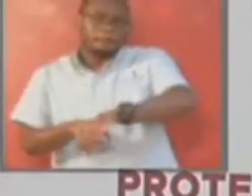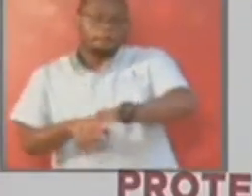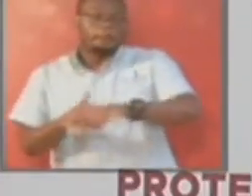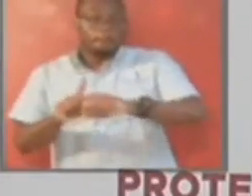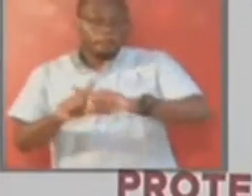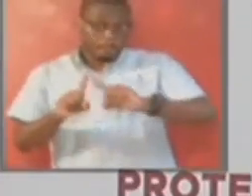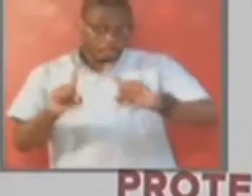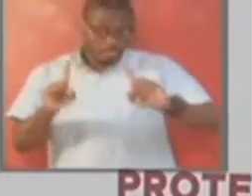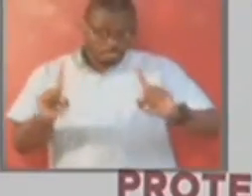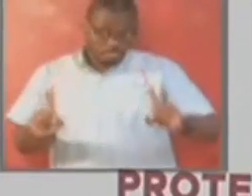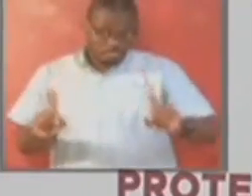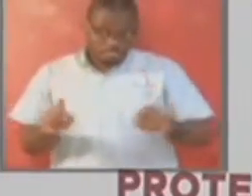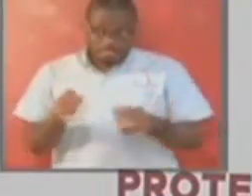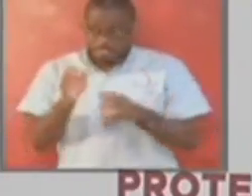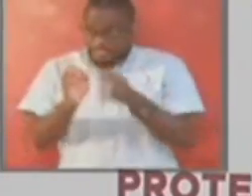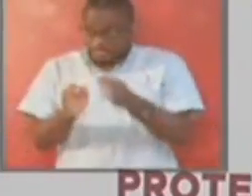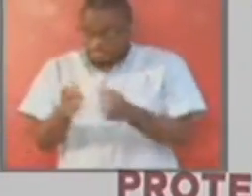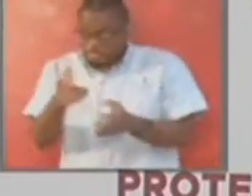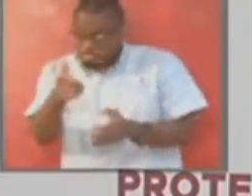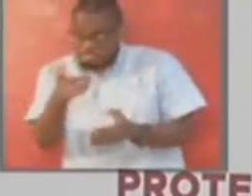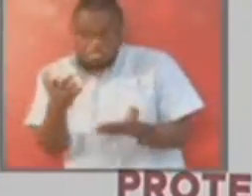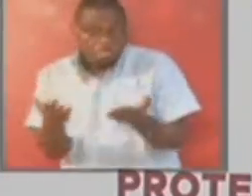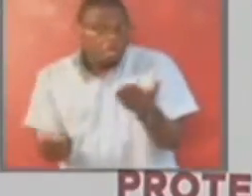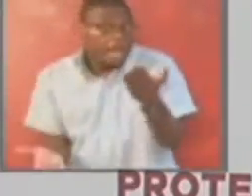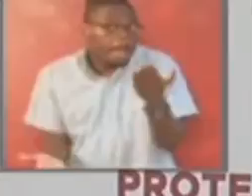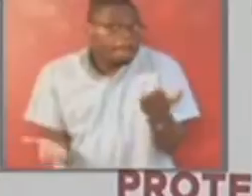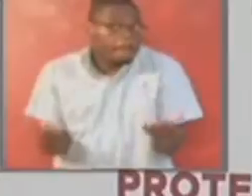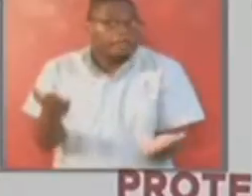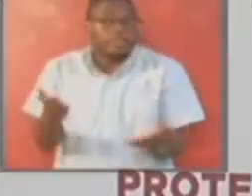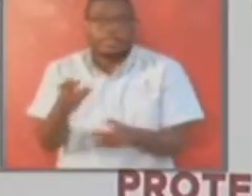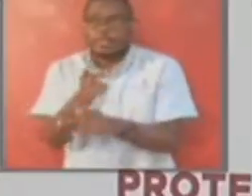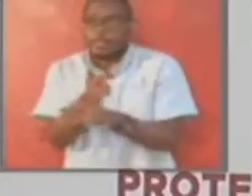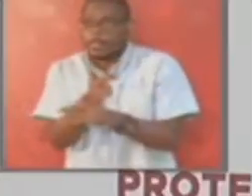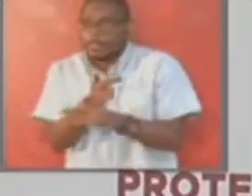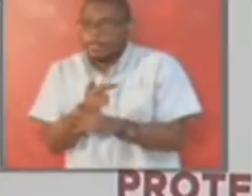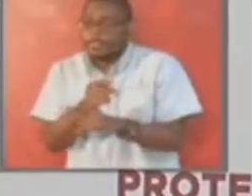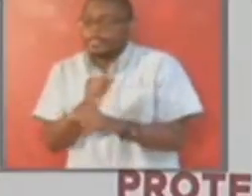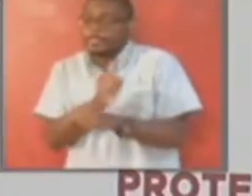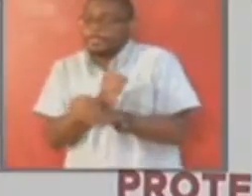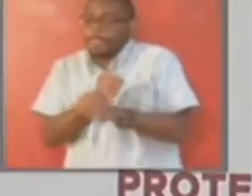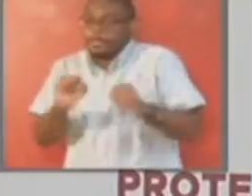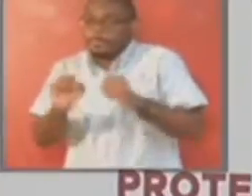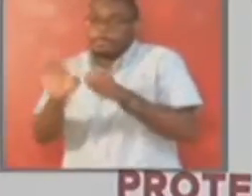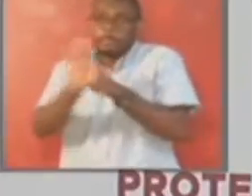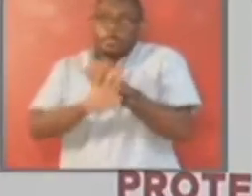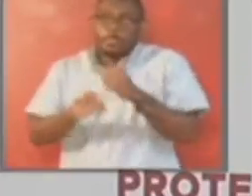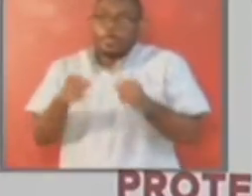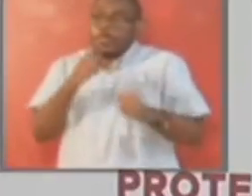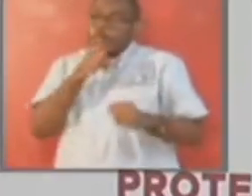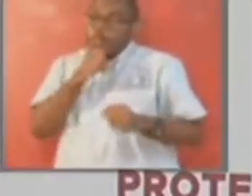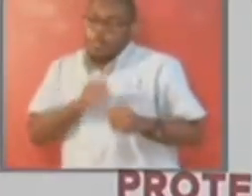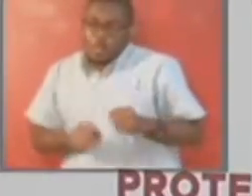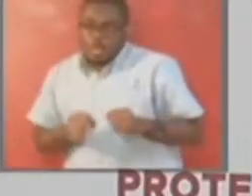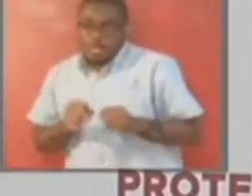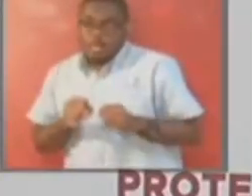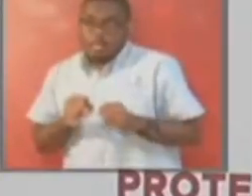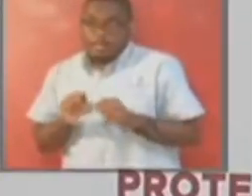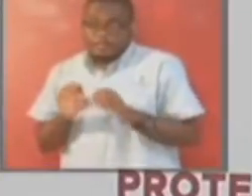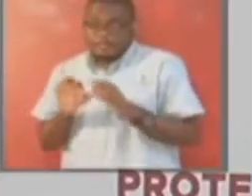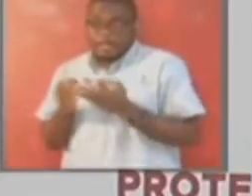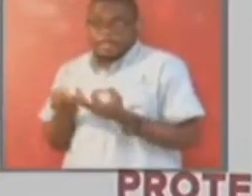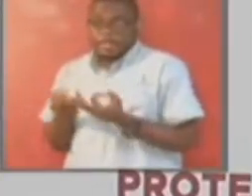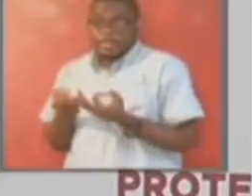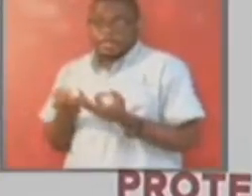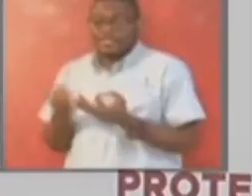to balance time versus protecting our loved ones, especially those who may be at risk or who have comorbidities, I think it is wise